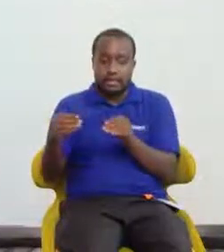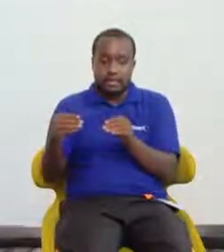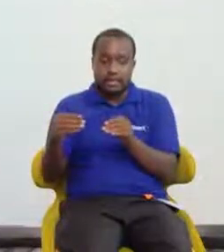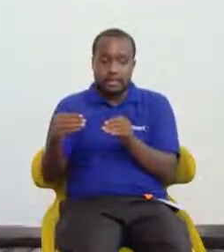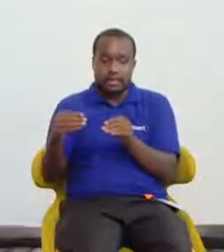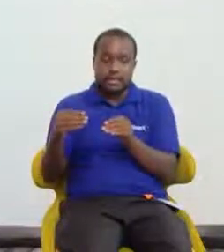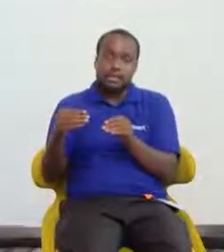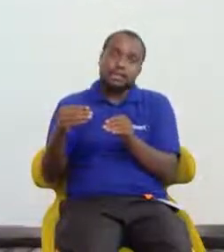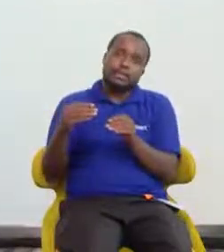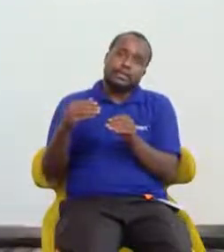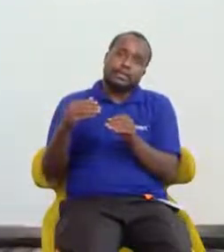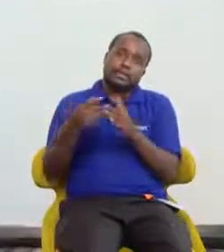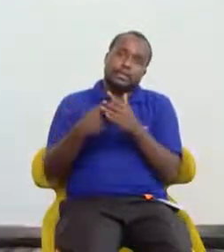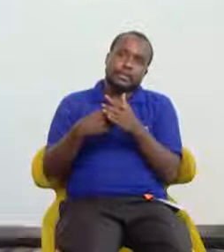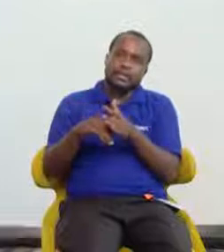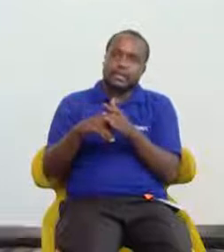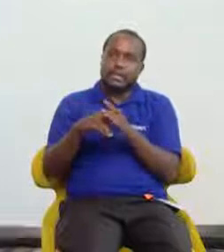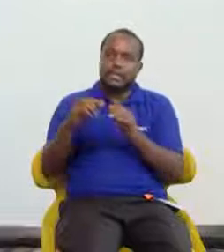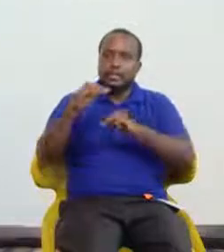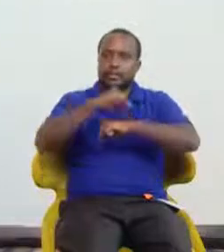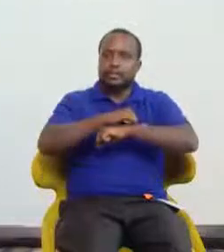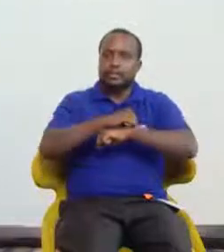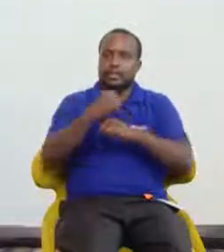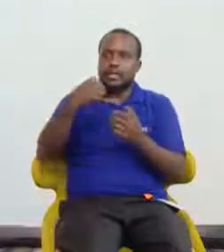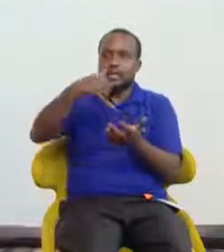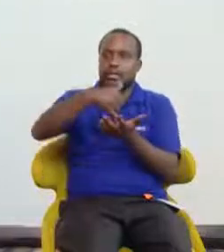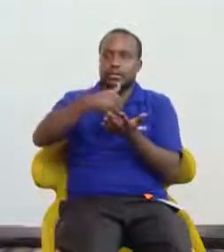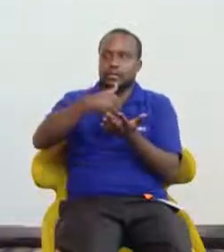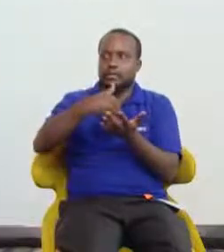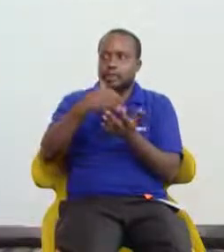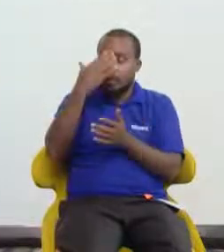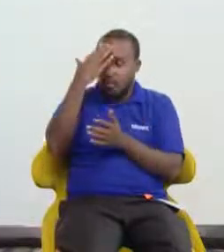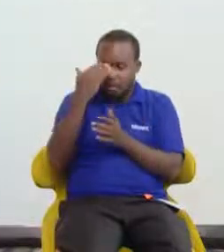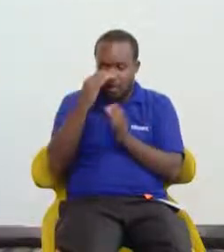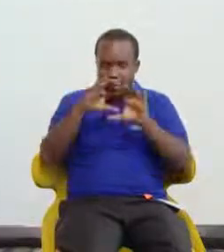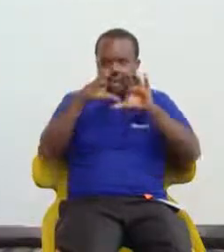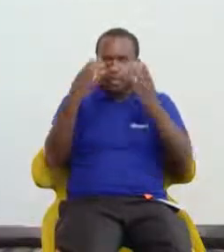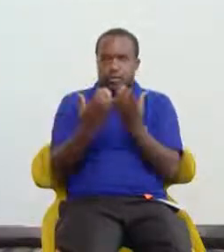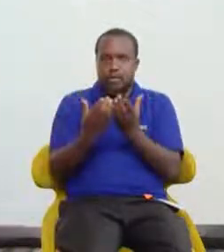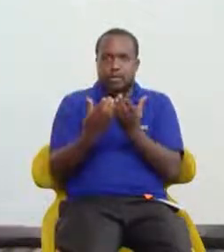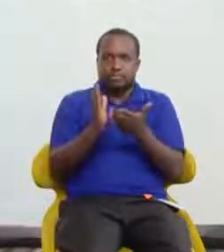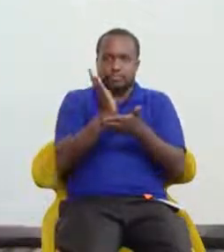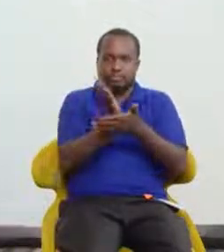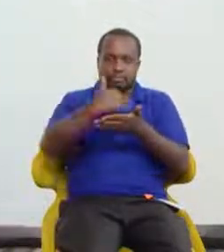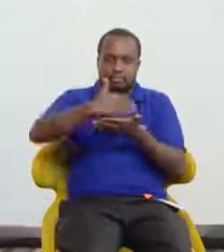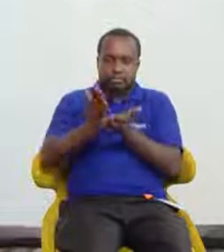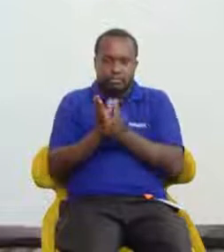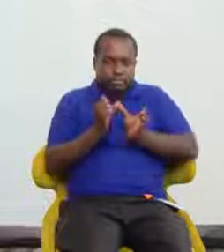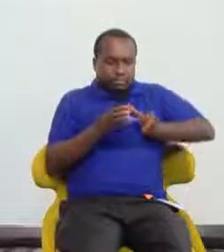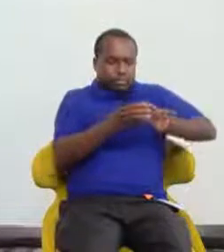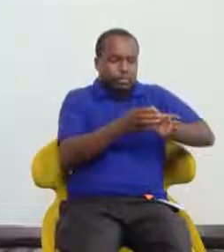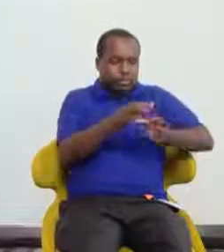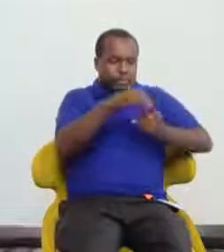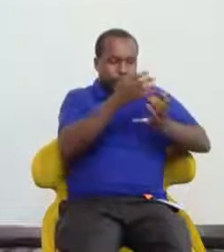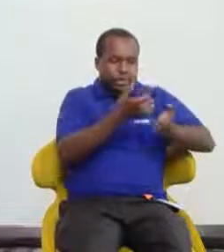how complex, start school in an inclusive setting, because the world is not divided into special needs